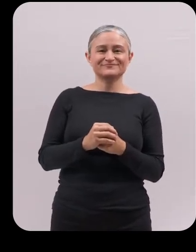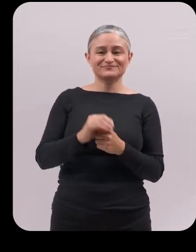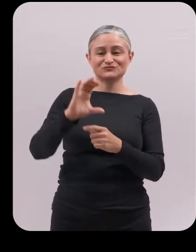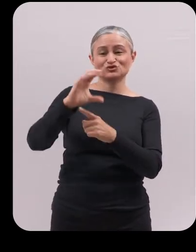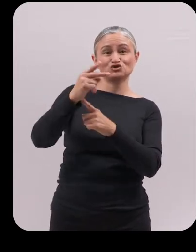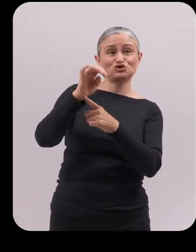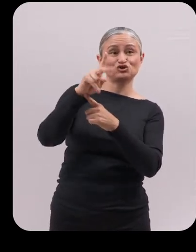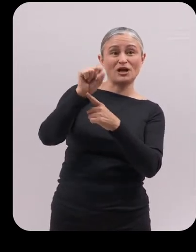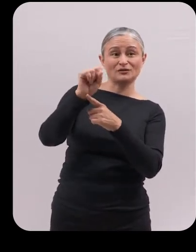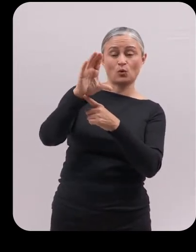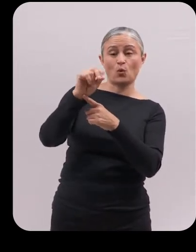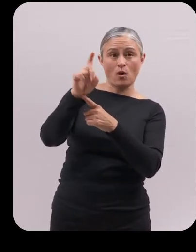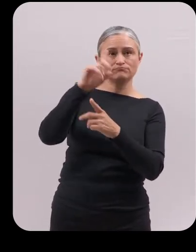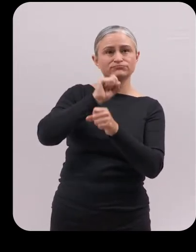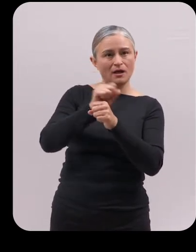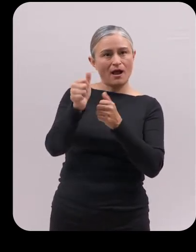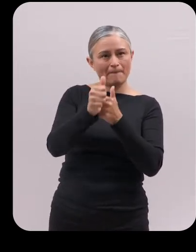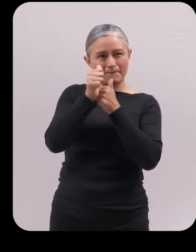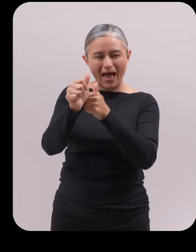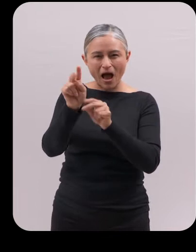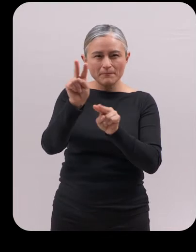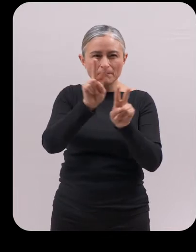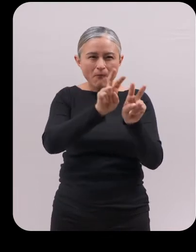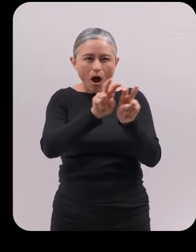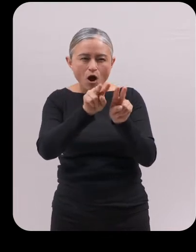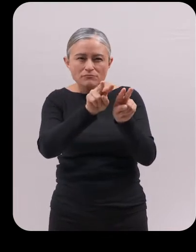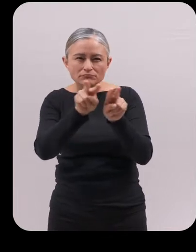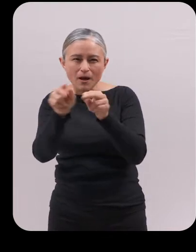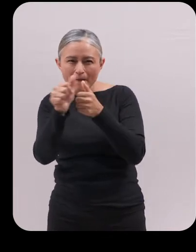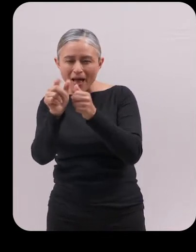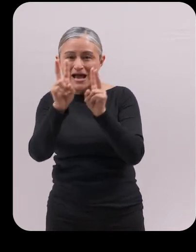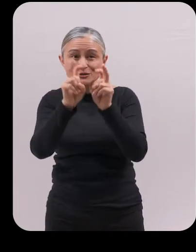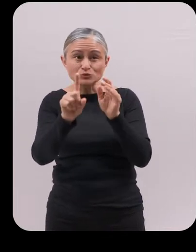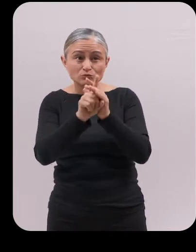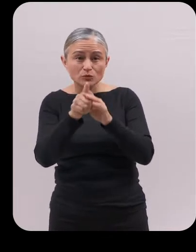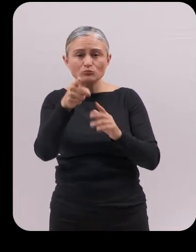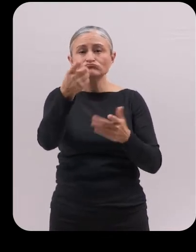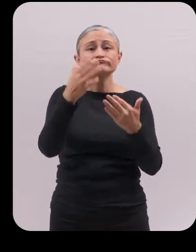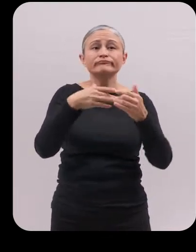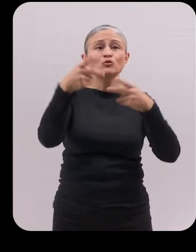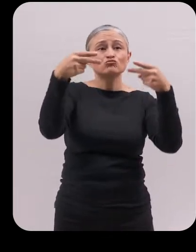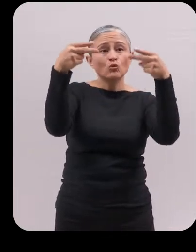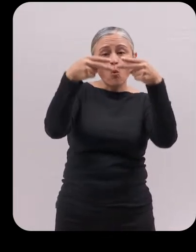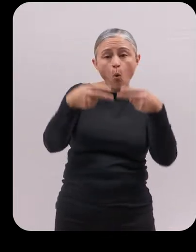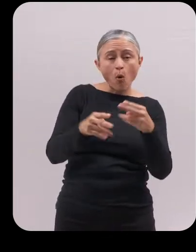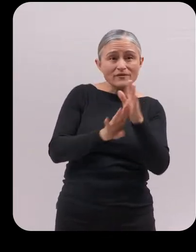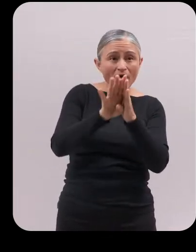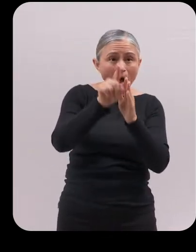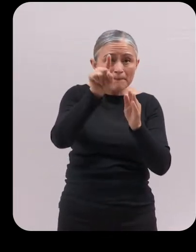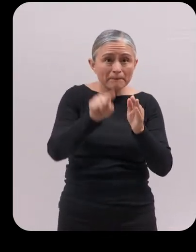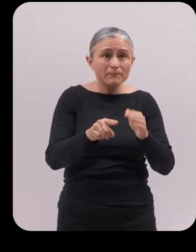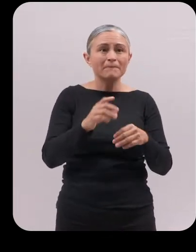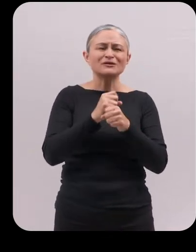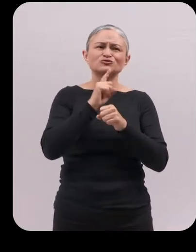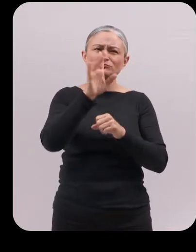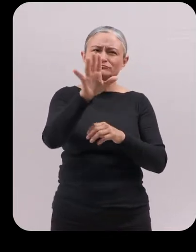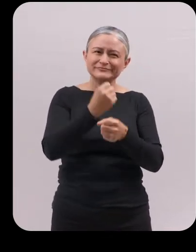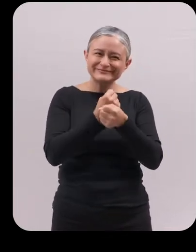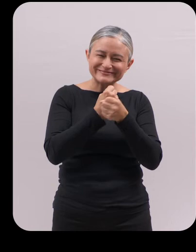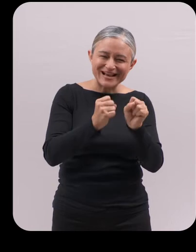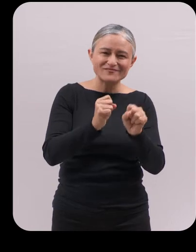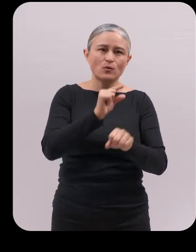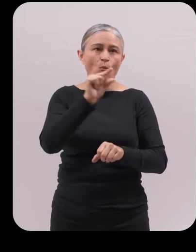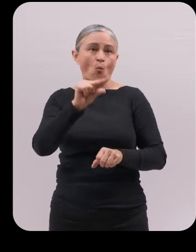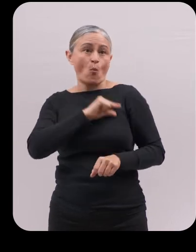Checks Code Compliance monitors and detects compliance issues as you're writing code, helping to ensure the safety and the quality